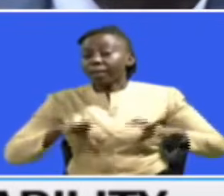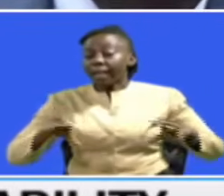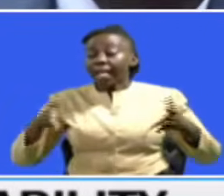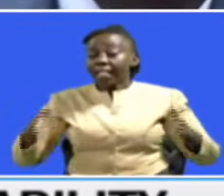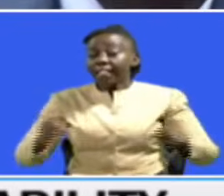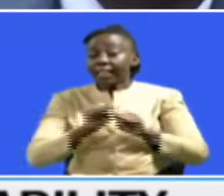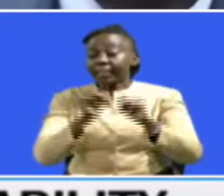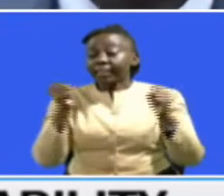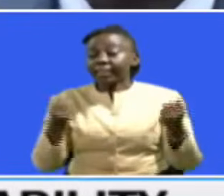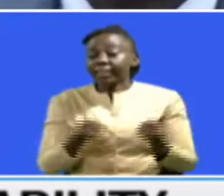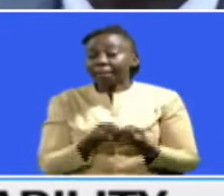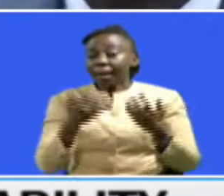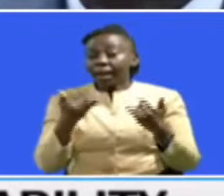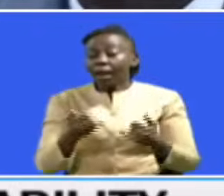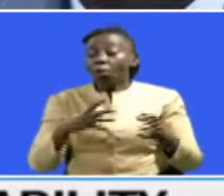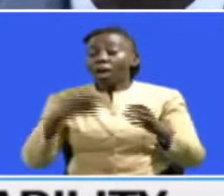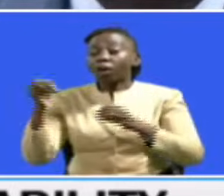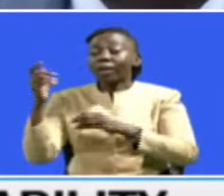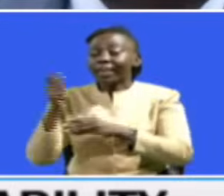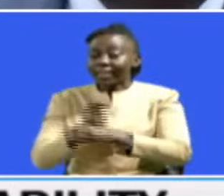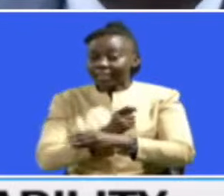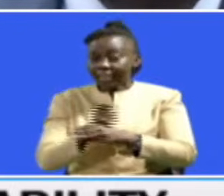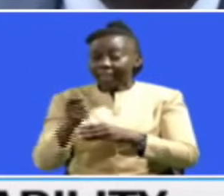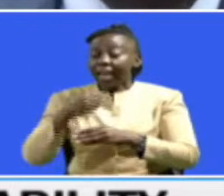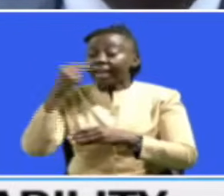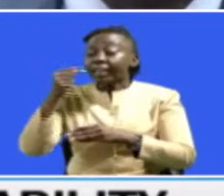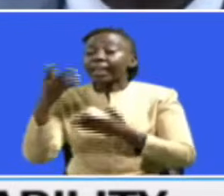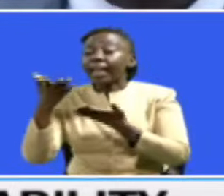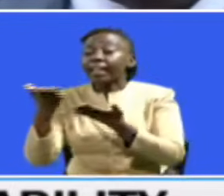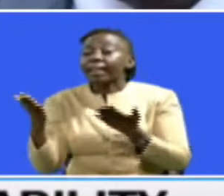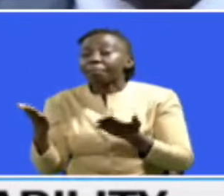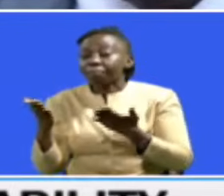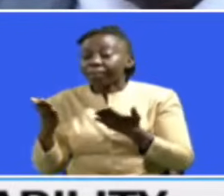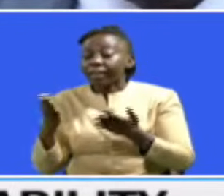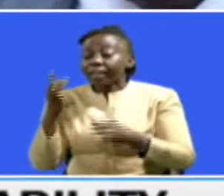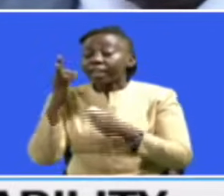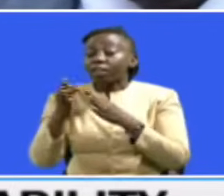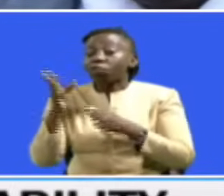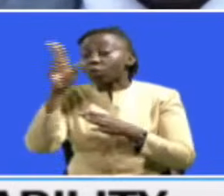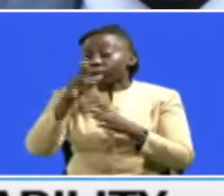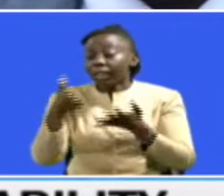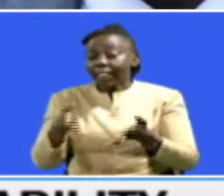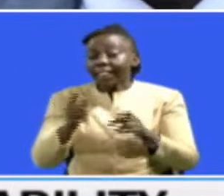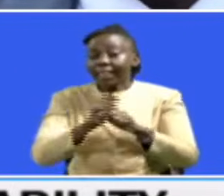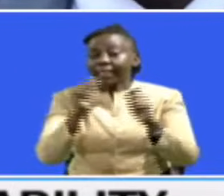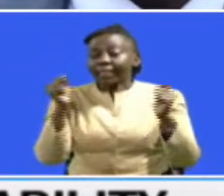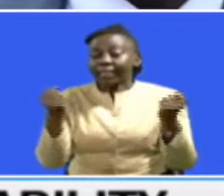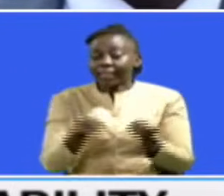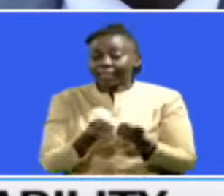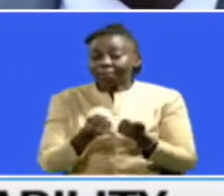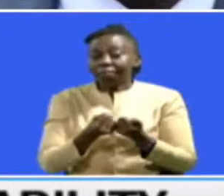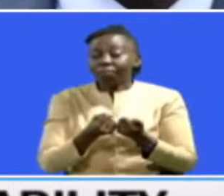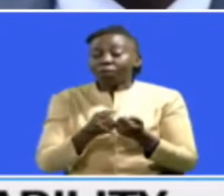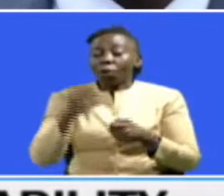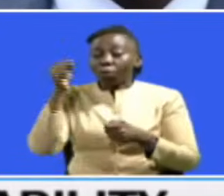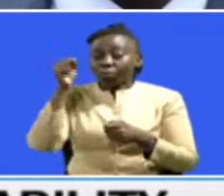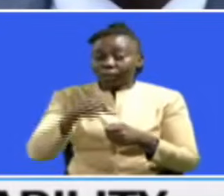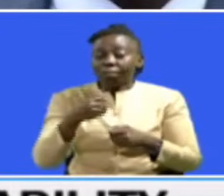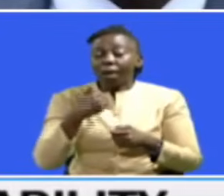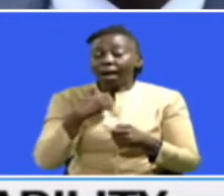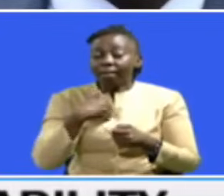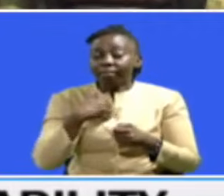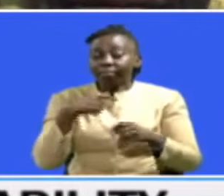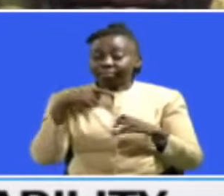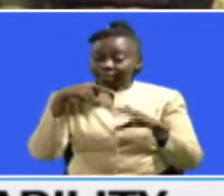we are now going back to train them and tell them, if we go using this system, step by step, you will be able to access